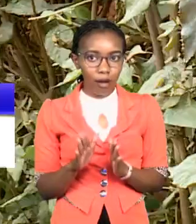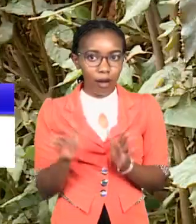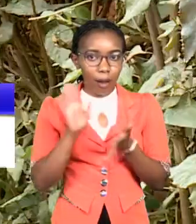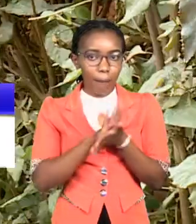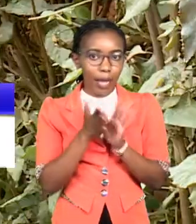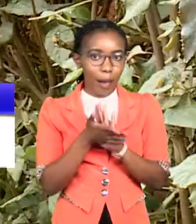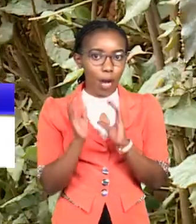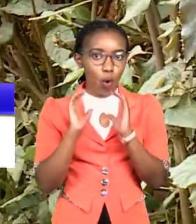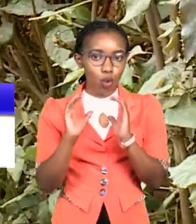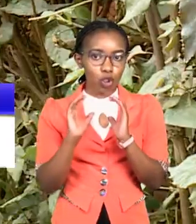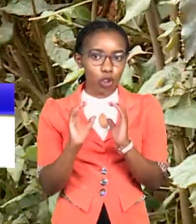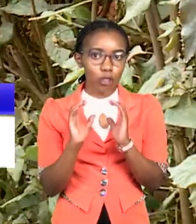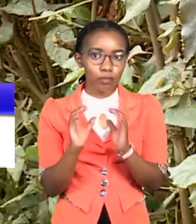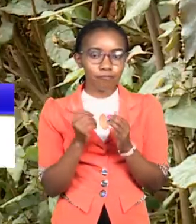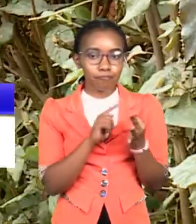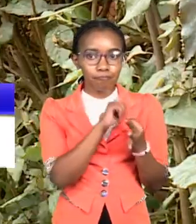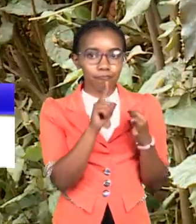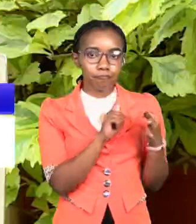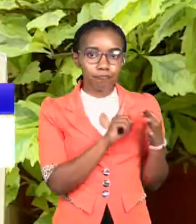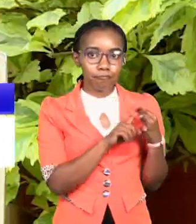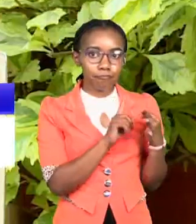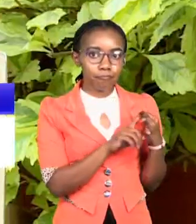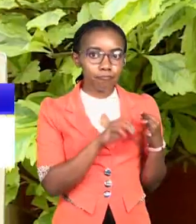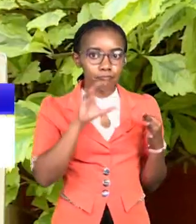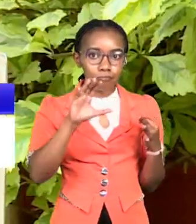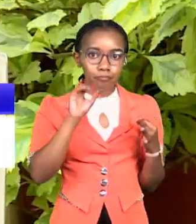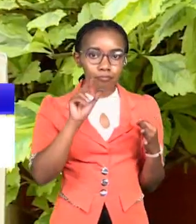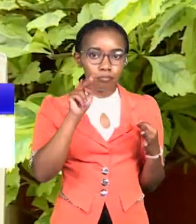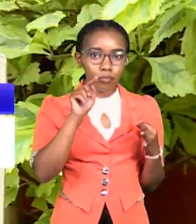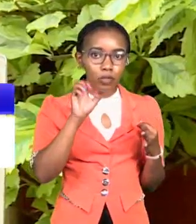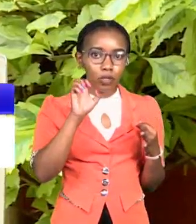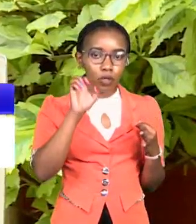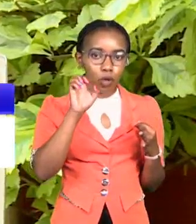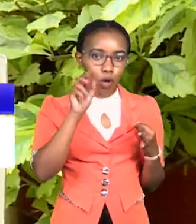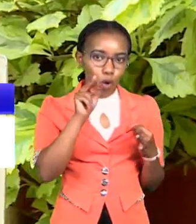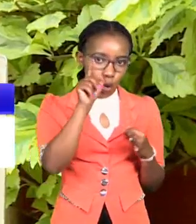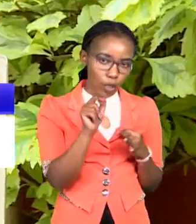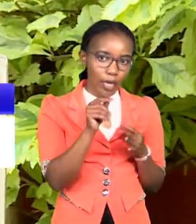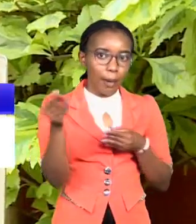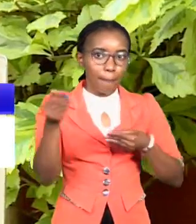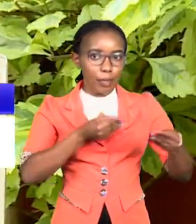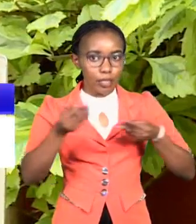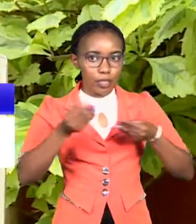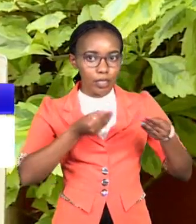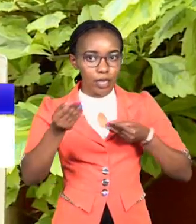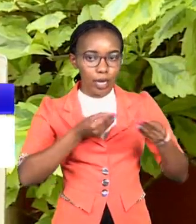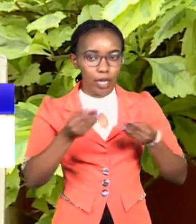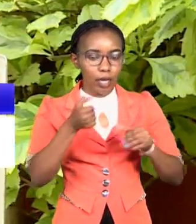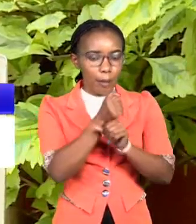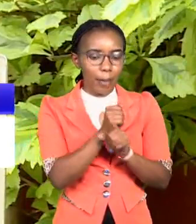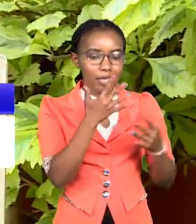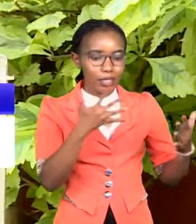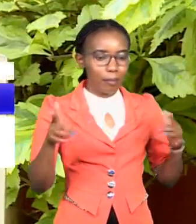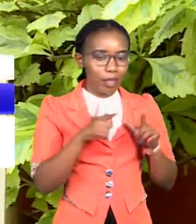a coach. The third one is the content creation business. This is where you create content that's supposed to